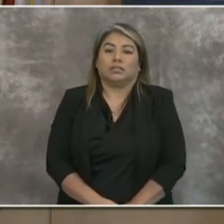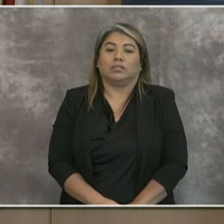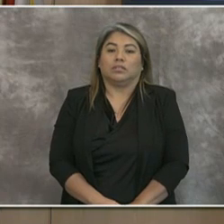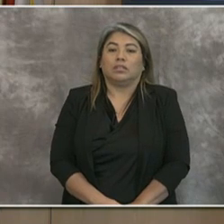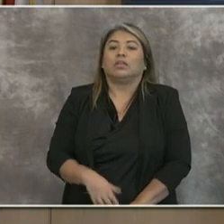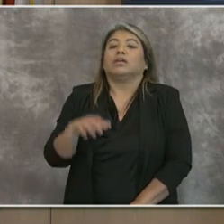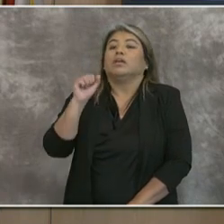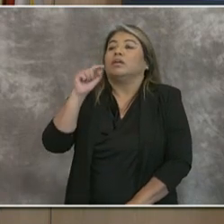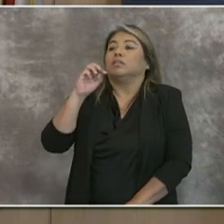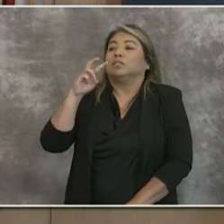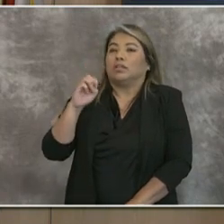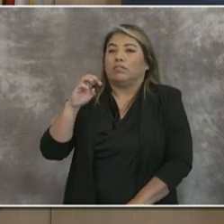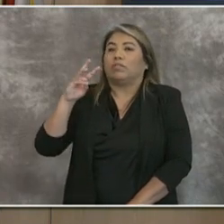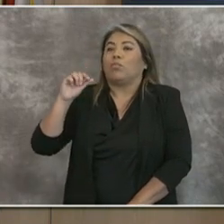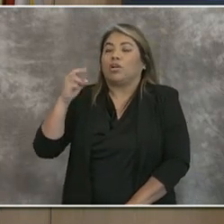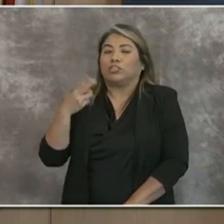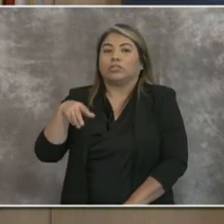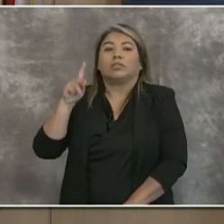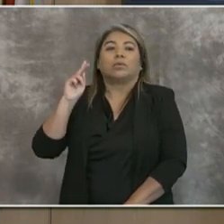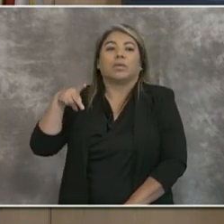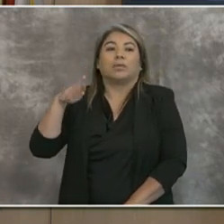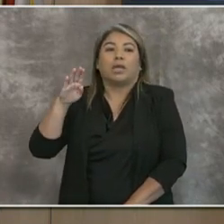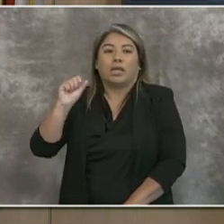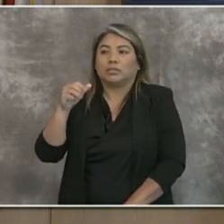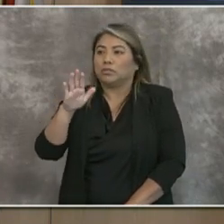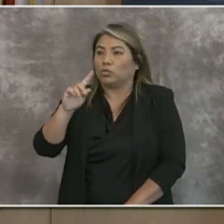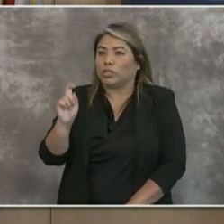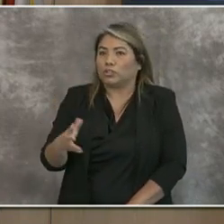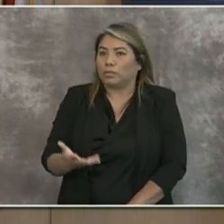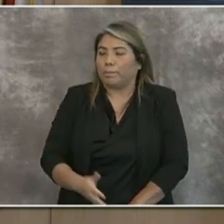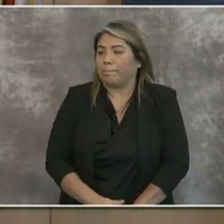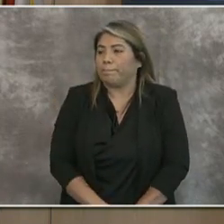Steve Walsh at KPBS, please state your question.